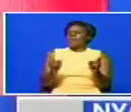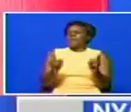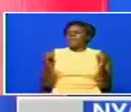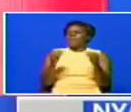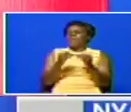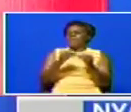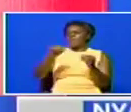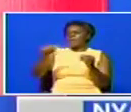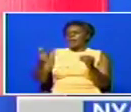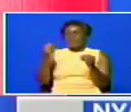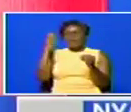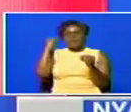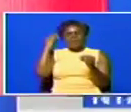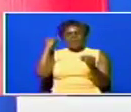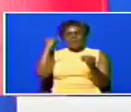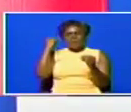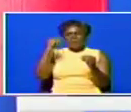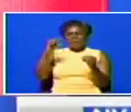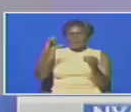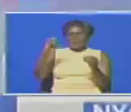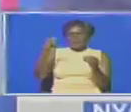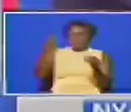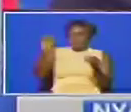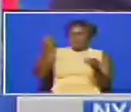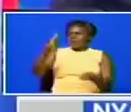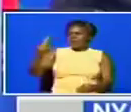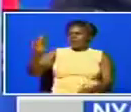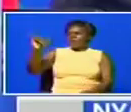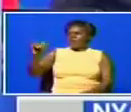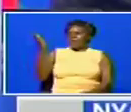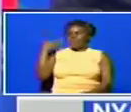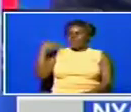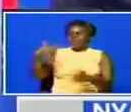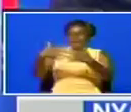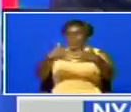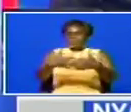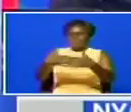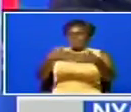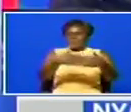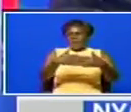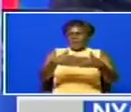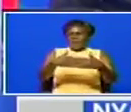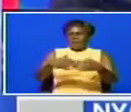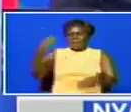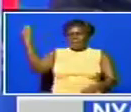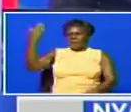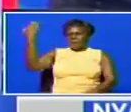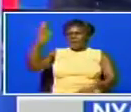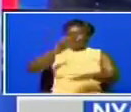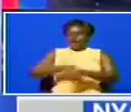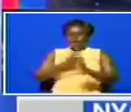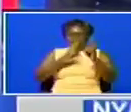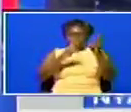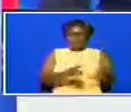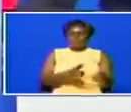Mkutano mwingine ambapo tunaarifiwa kwamba John Kerry ambaye alikuwa wakati mmoja katibu wa masuala ya nje kule Marekani pia anatoa taarifa yake kuhusiana na ripoti